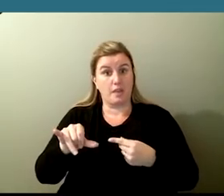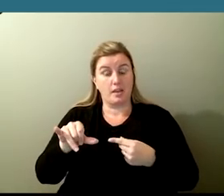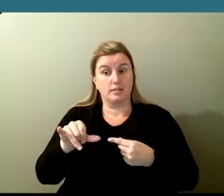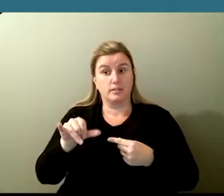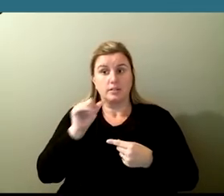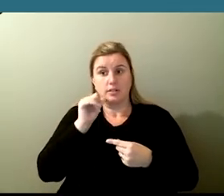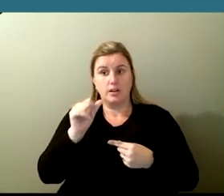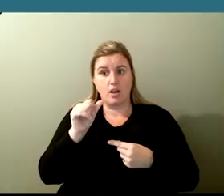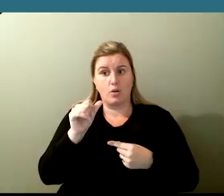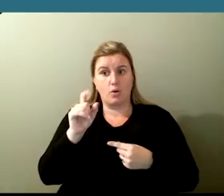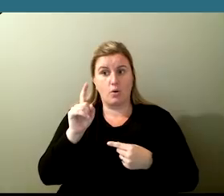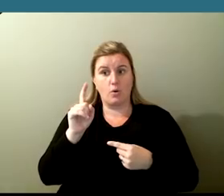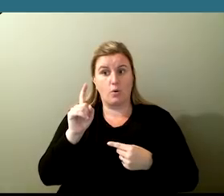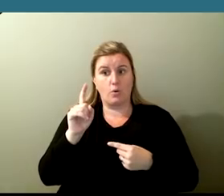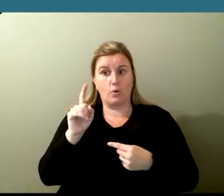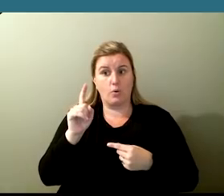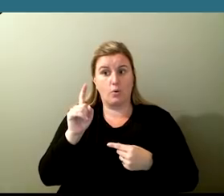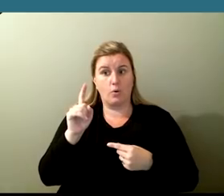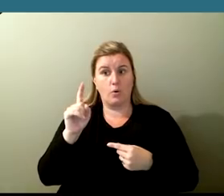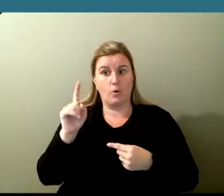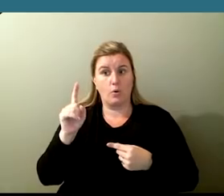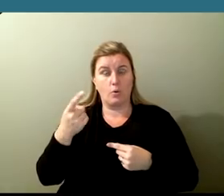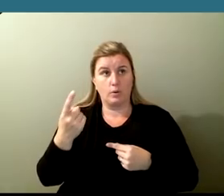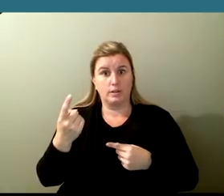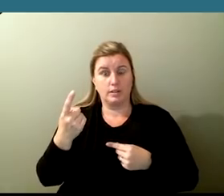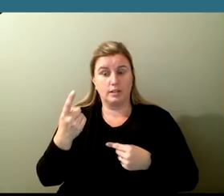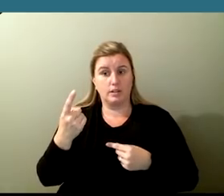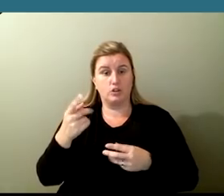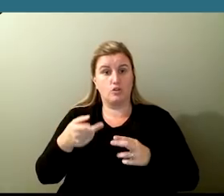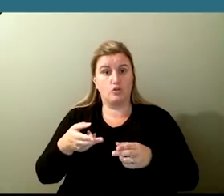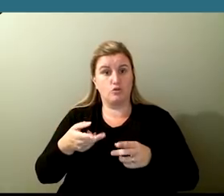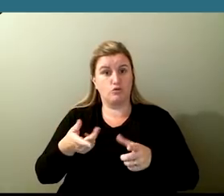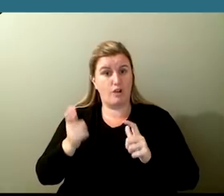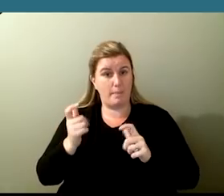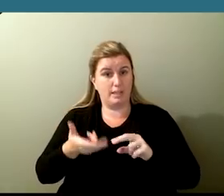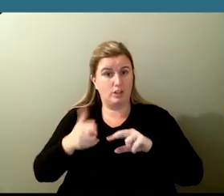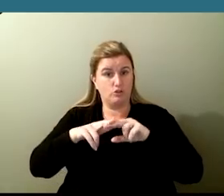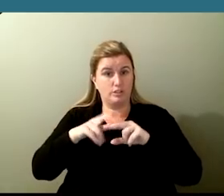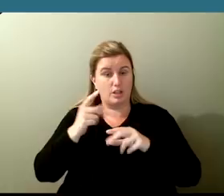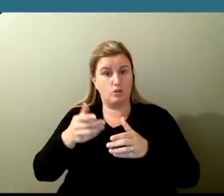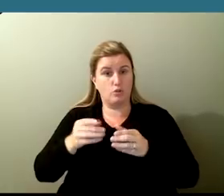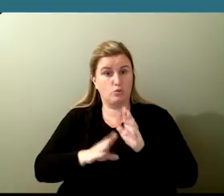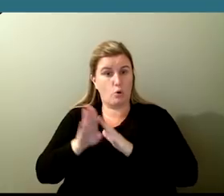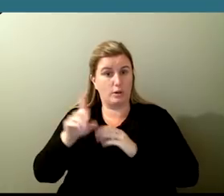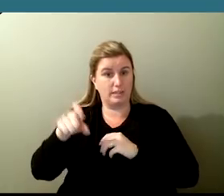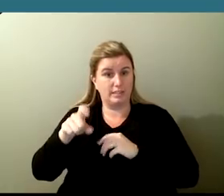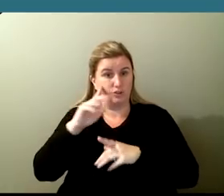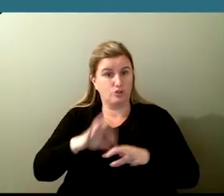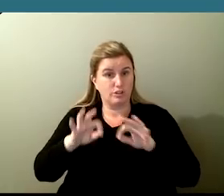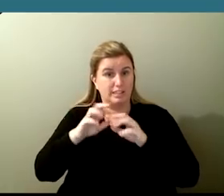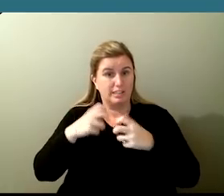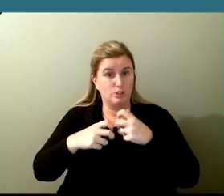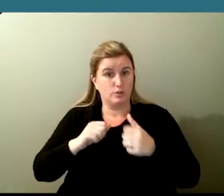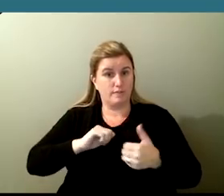only um, um, the rapid increase in the growing needs, the critical issues facing